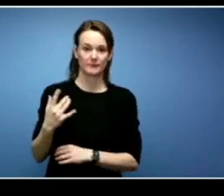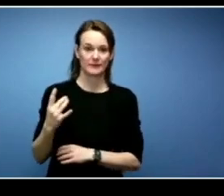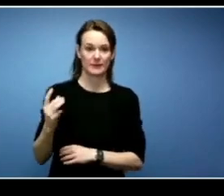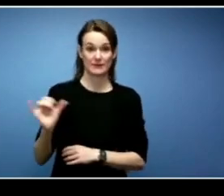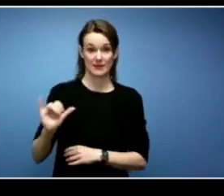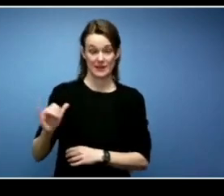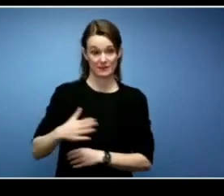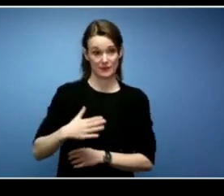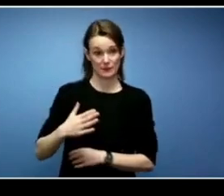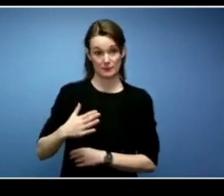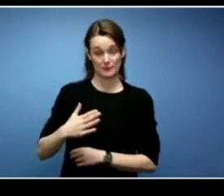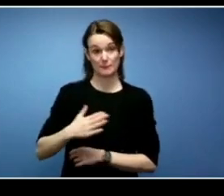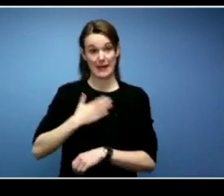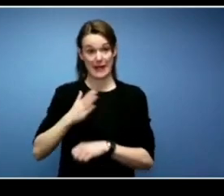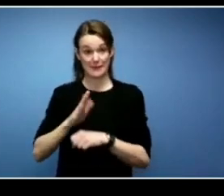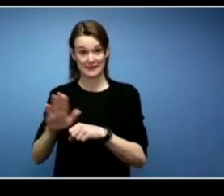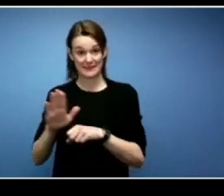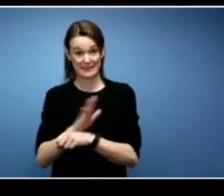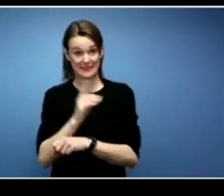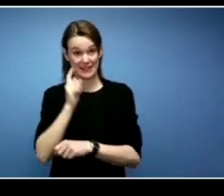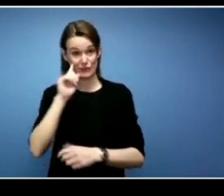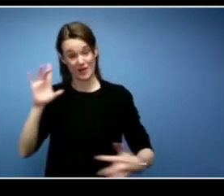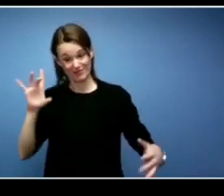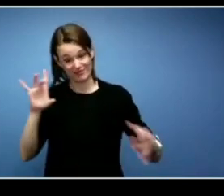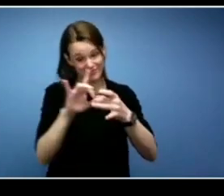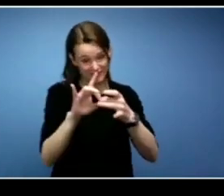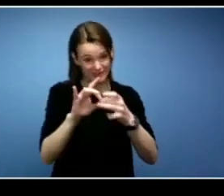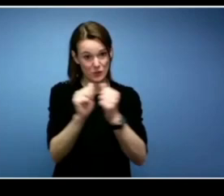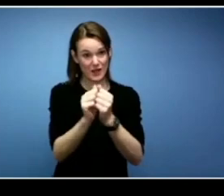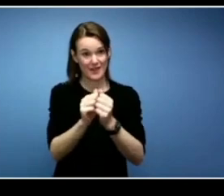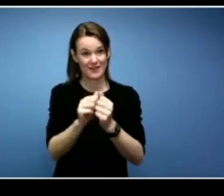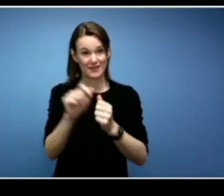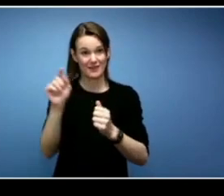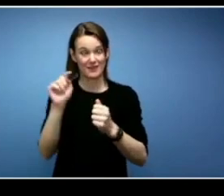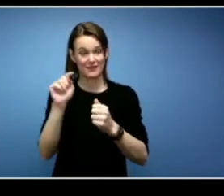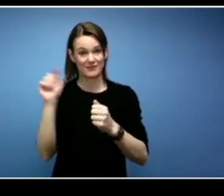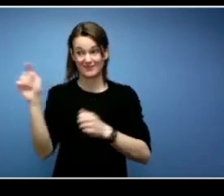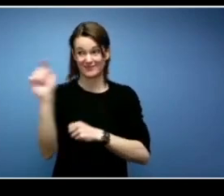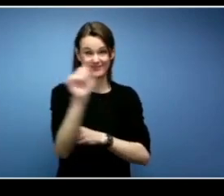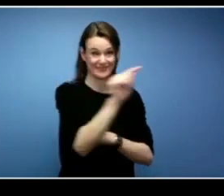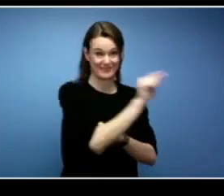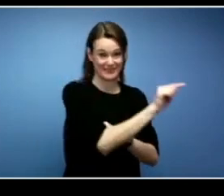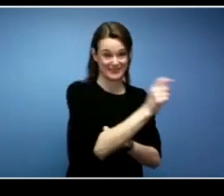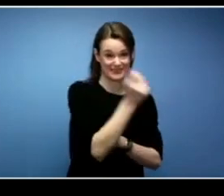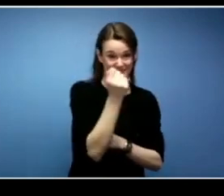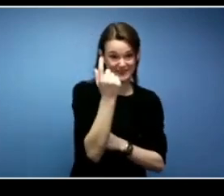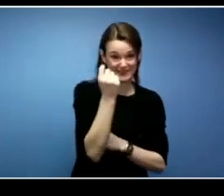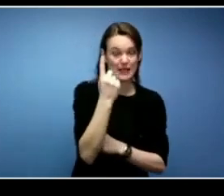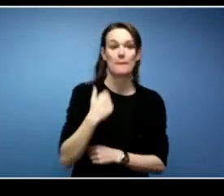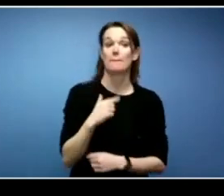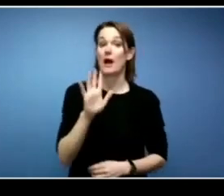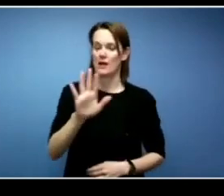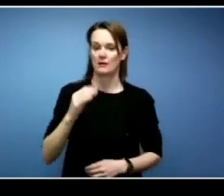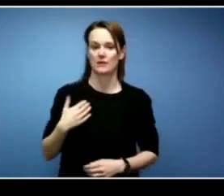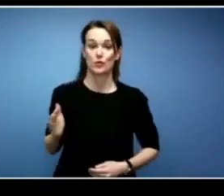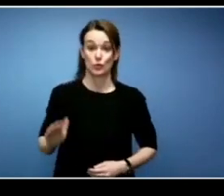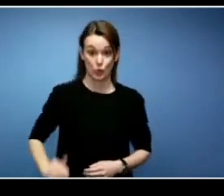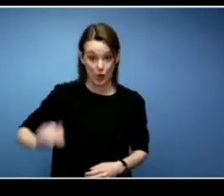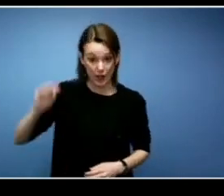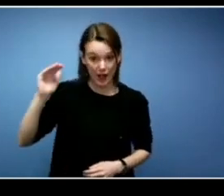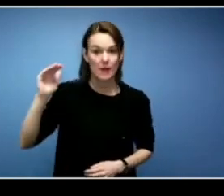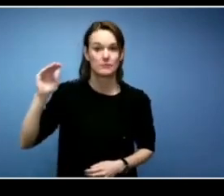business to access these entities, it's more difficult. Growing up, though, I will say they had a